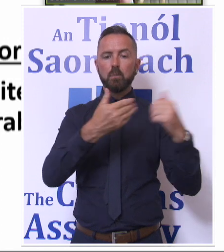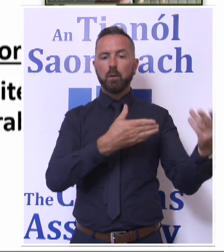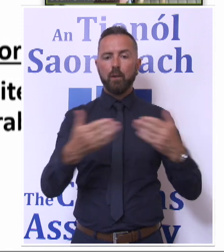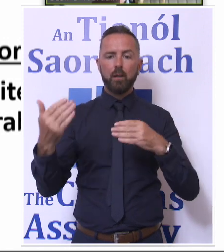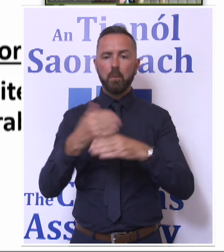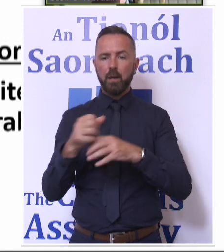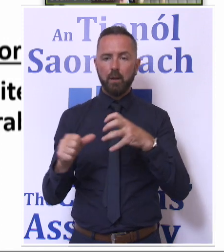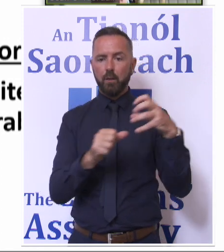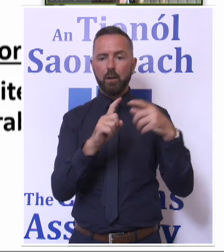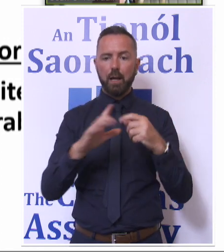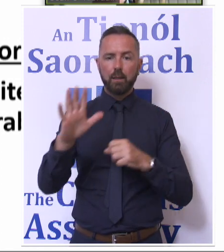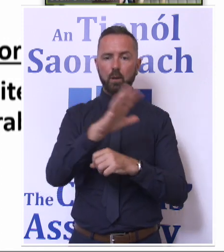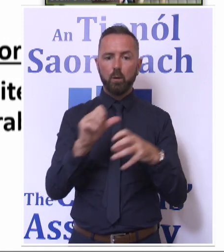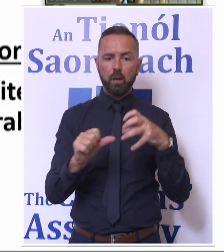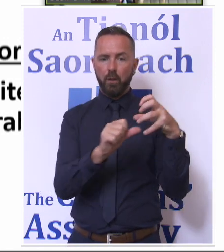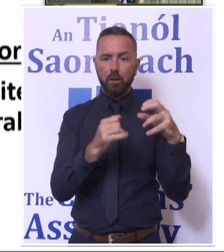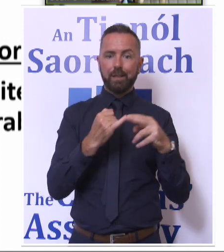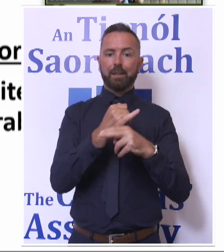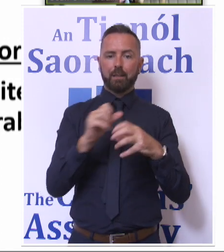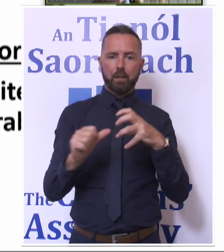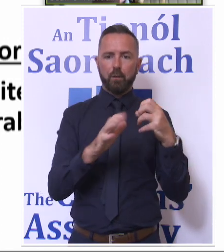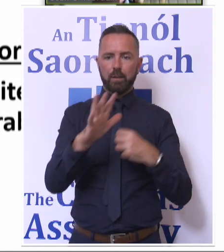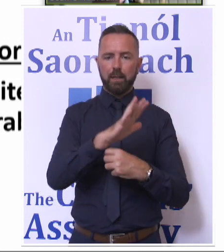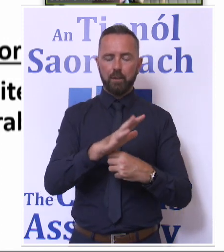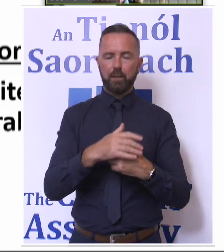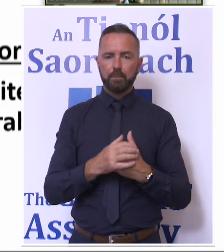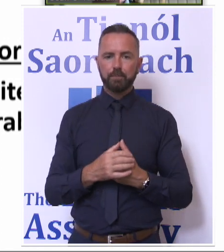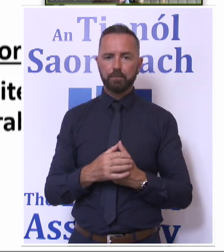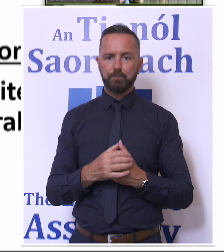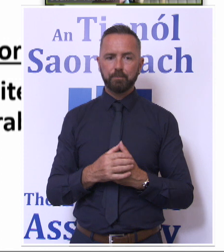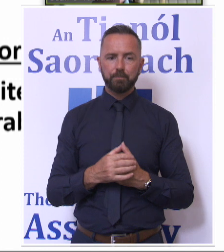by the local authorities within the authority's area.